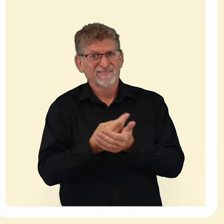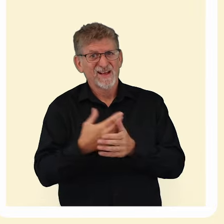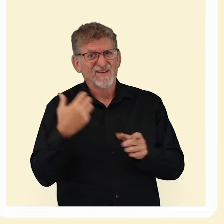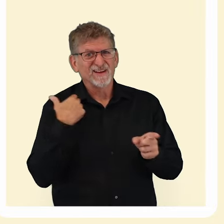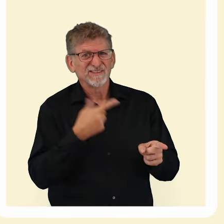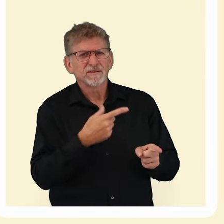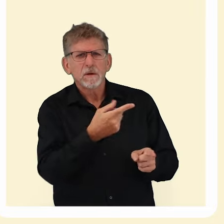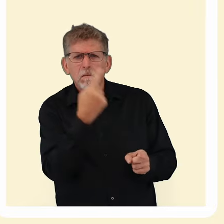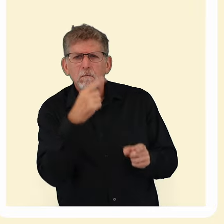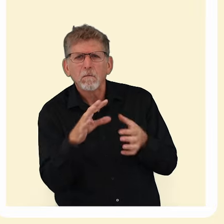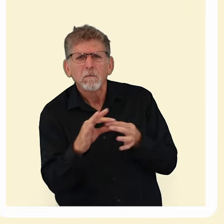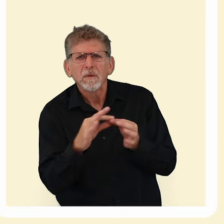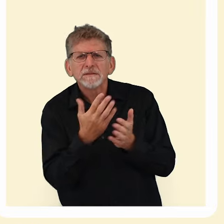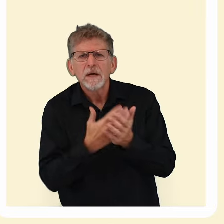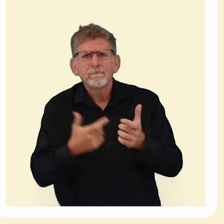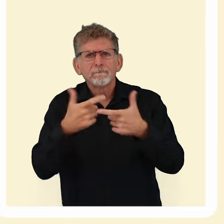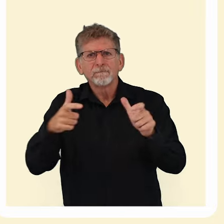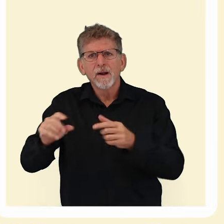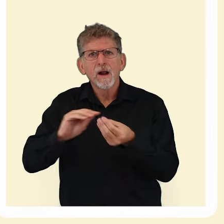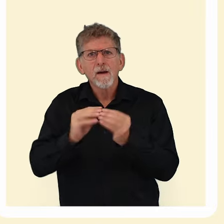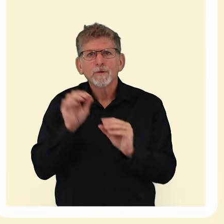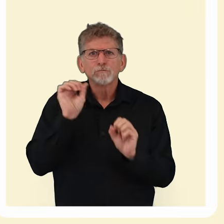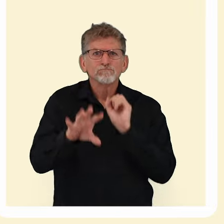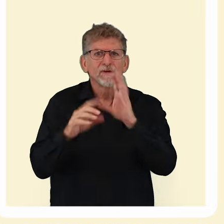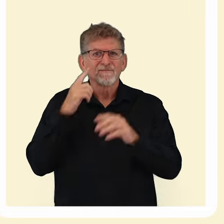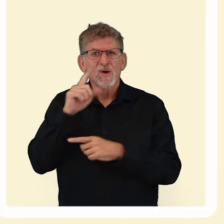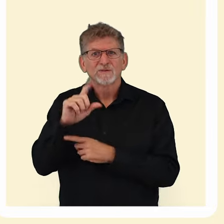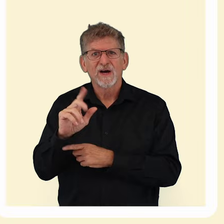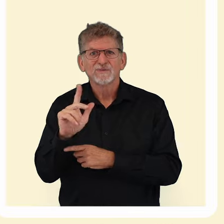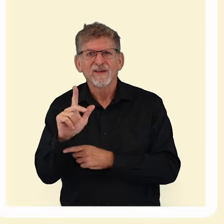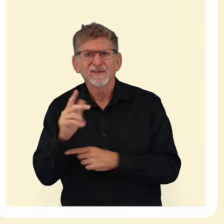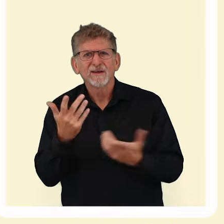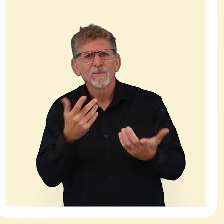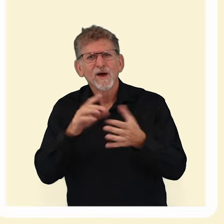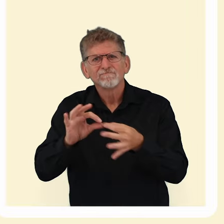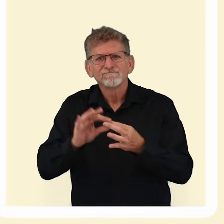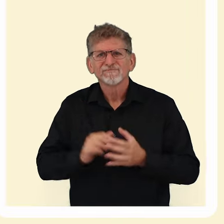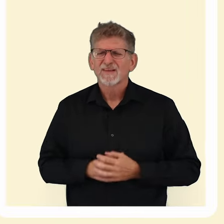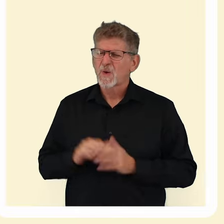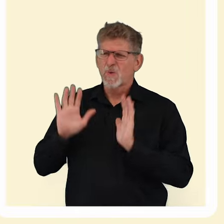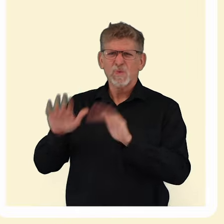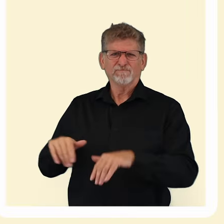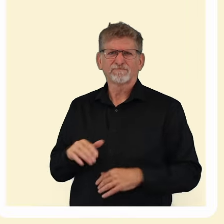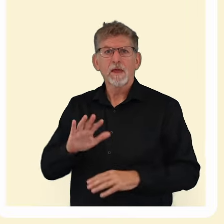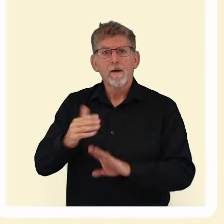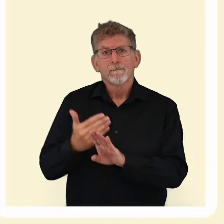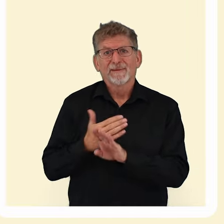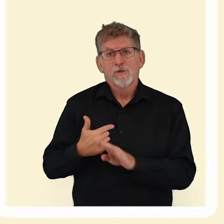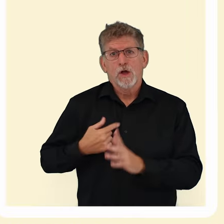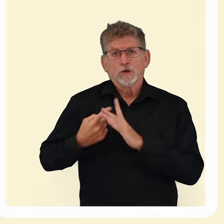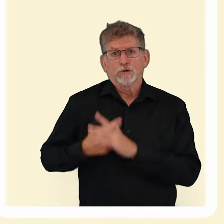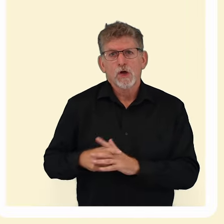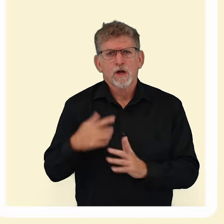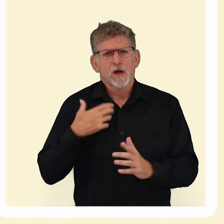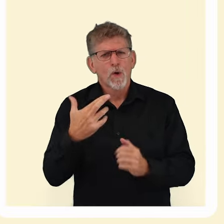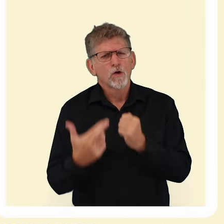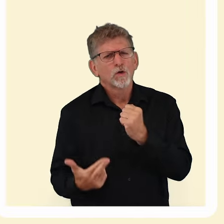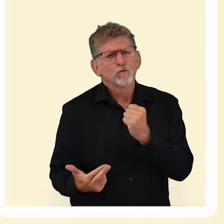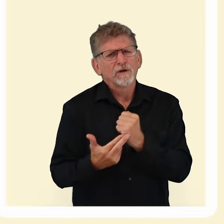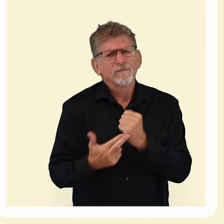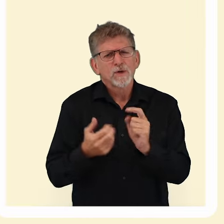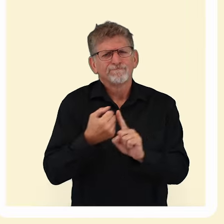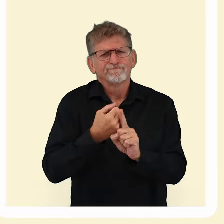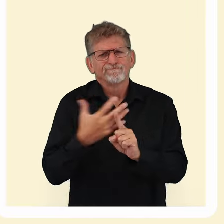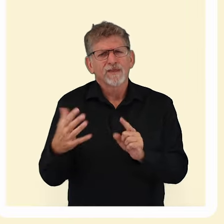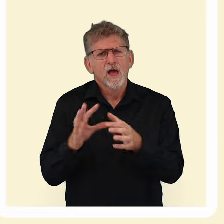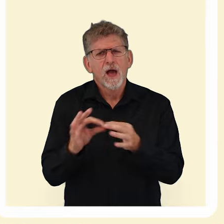in 2023 and what you took away. Yeah, with pleasure. But before to start, I would just like to reinforce the comments of Madame Bertrand. You know, as a